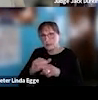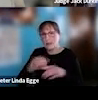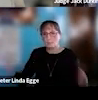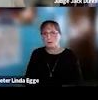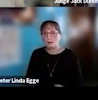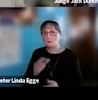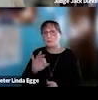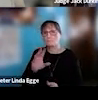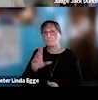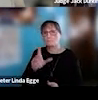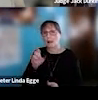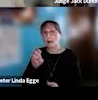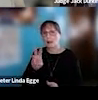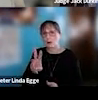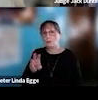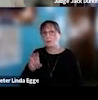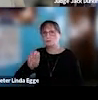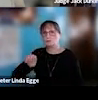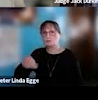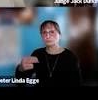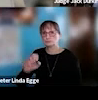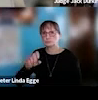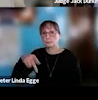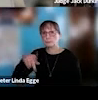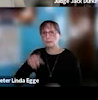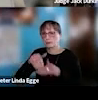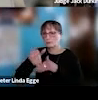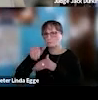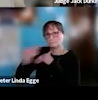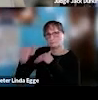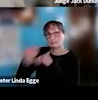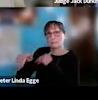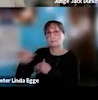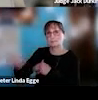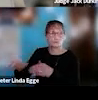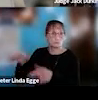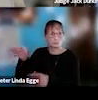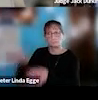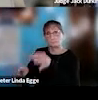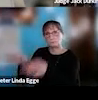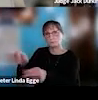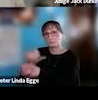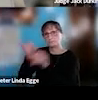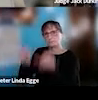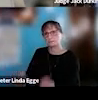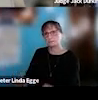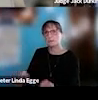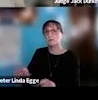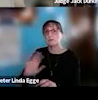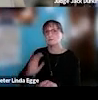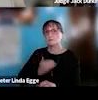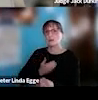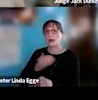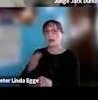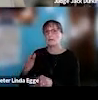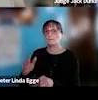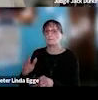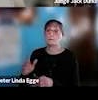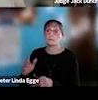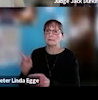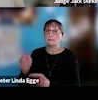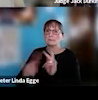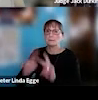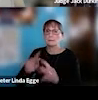sending individuals out into the court systems. They're working in one of the judicial systems that we have here. So we have our physician fellows in the